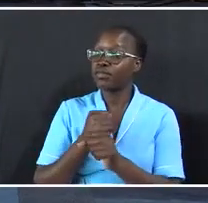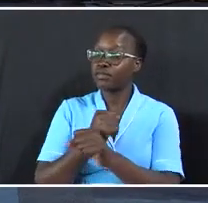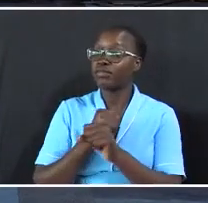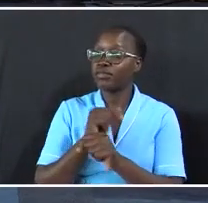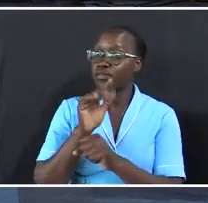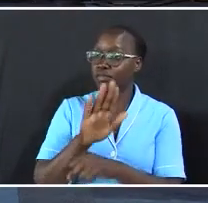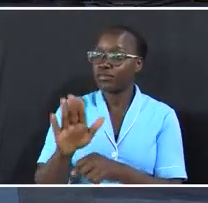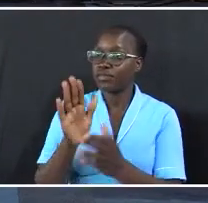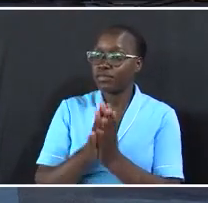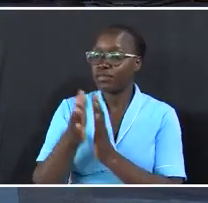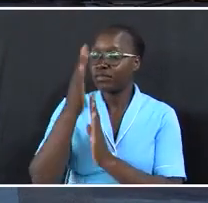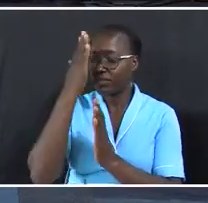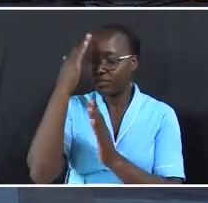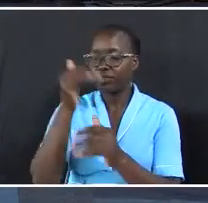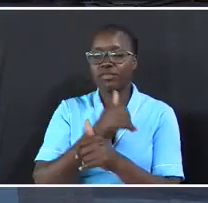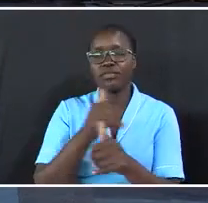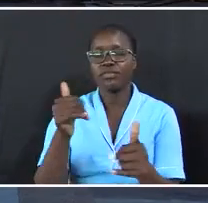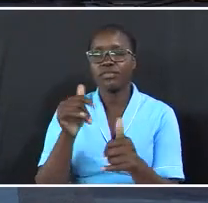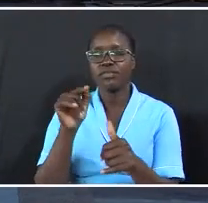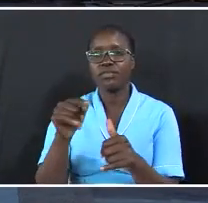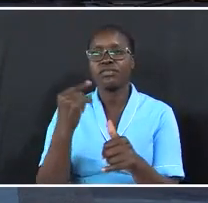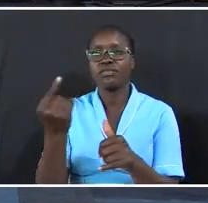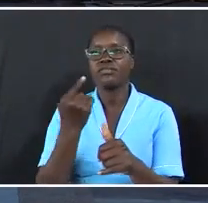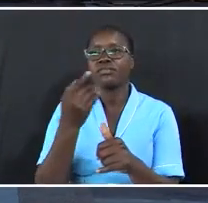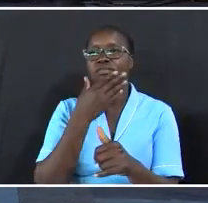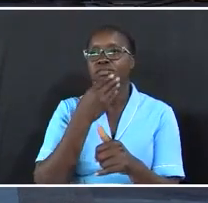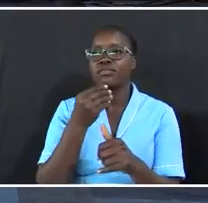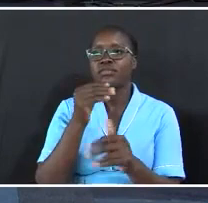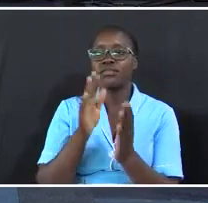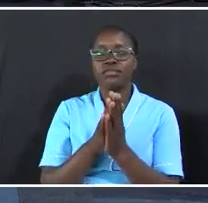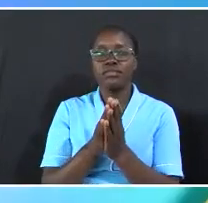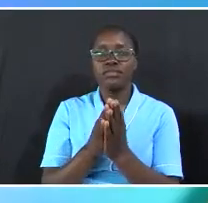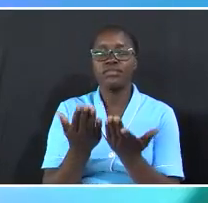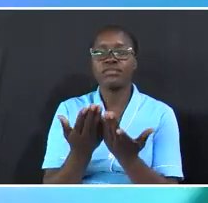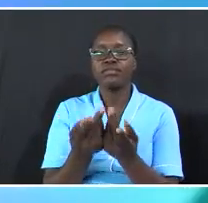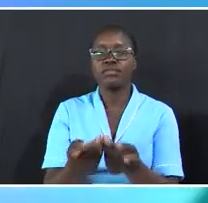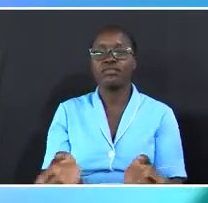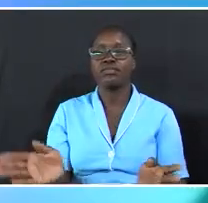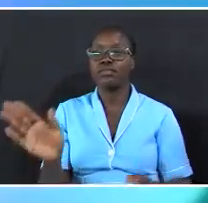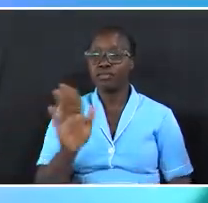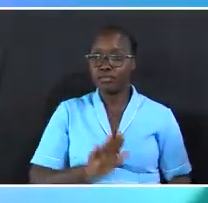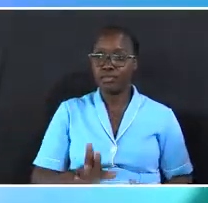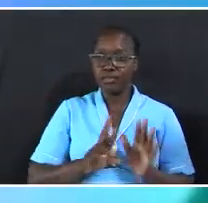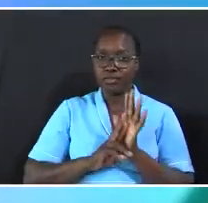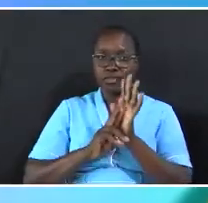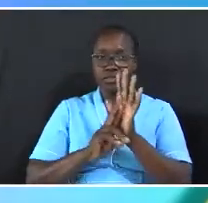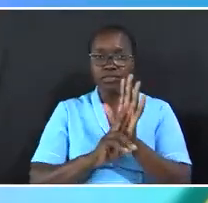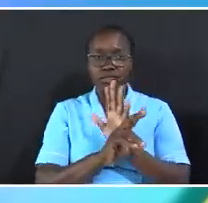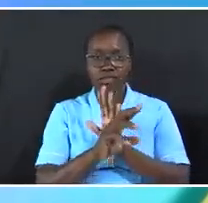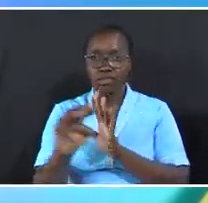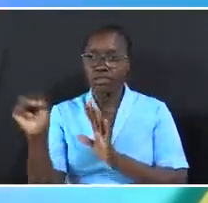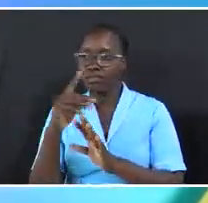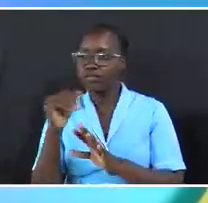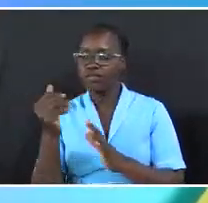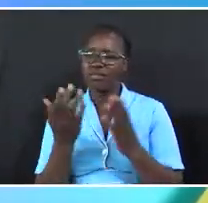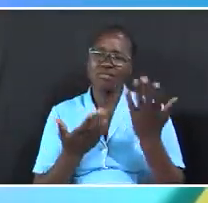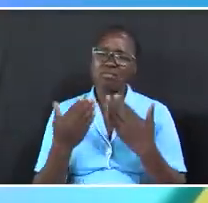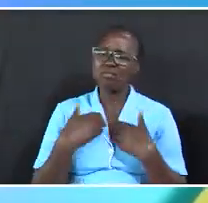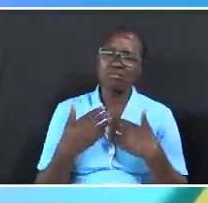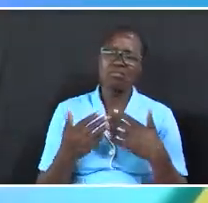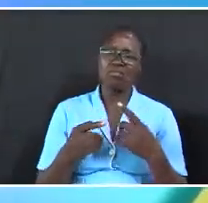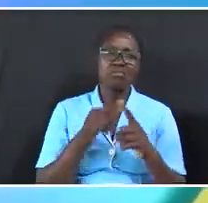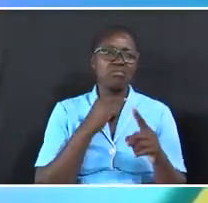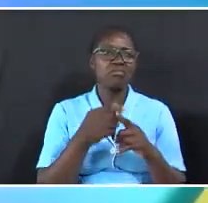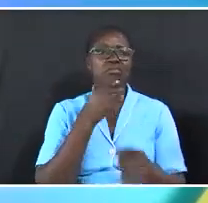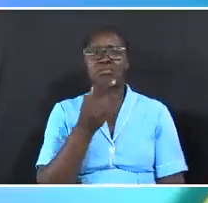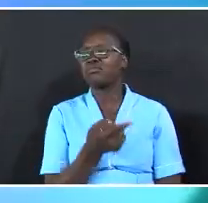you. And God knew very well that this was the only man in that palace that could represent him. And so he had no business killing